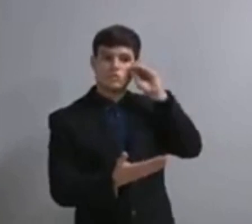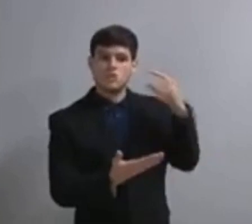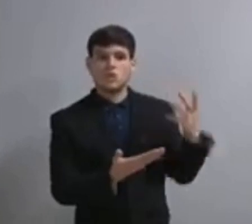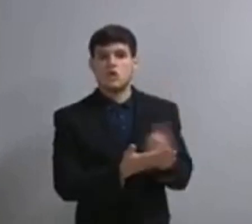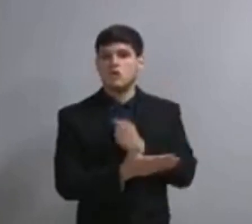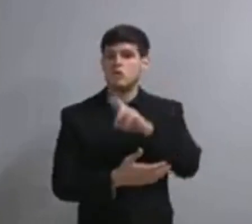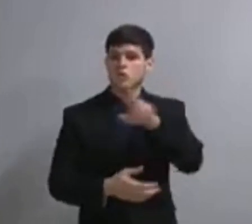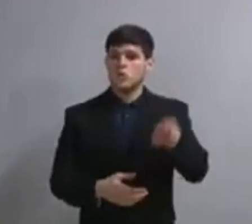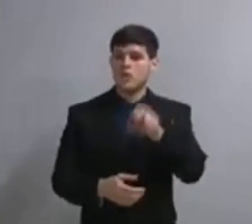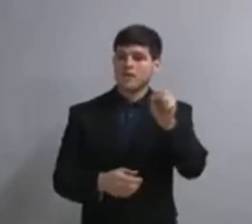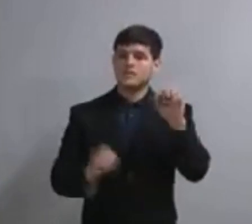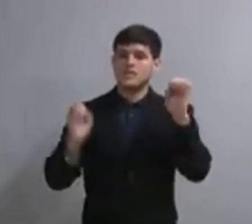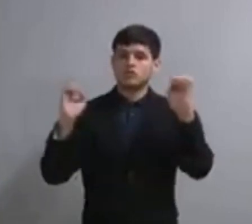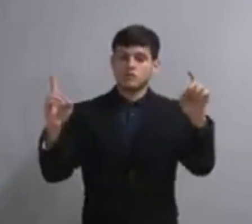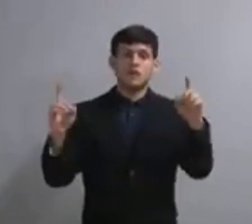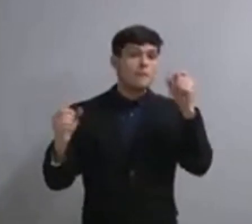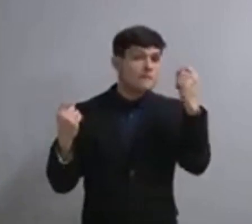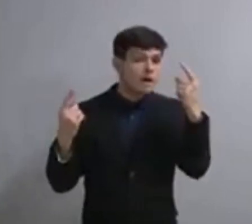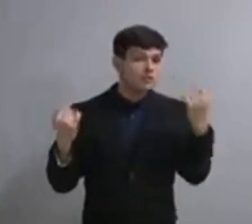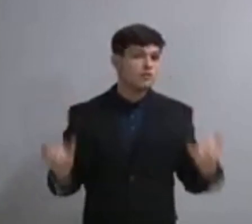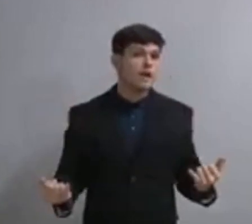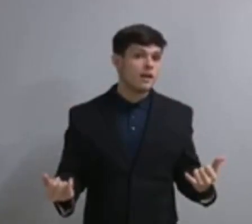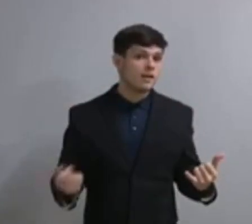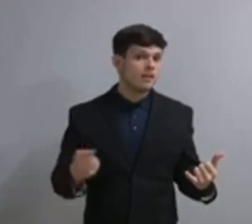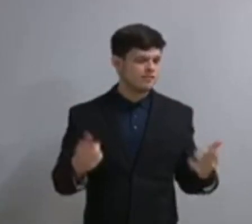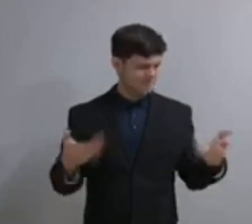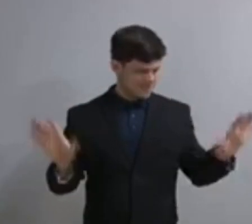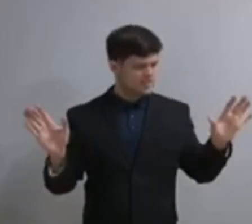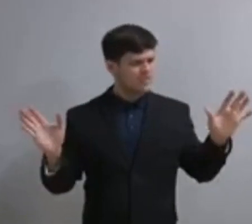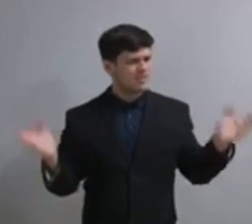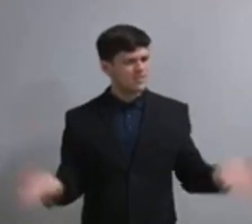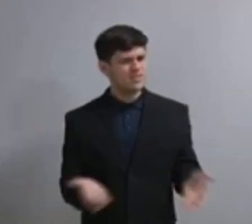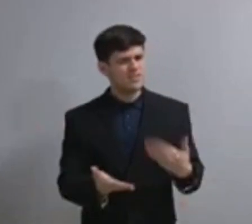education. But today, you're here.